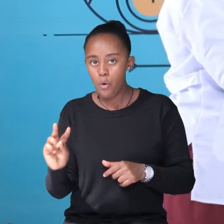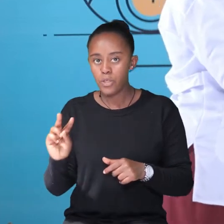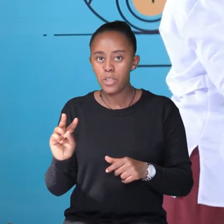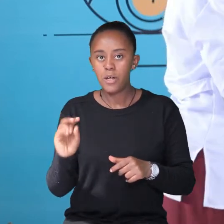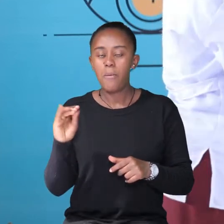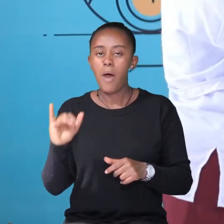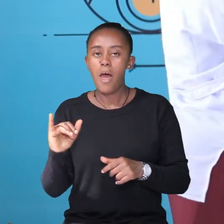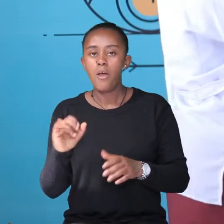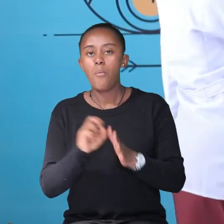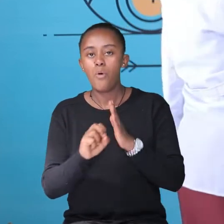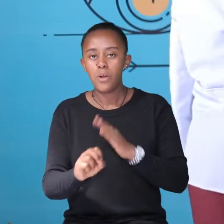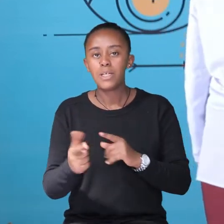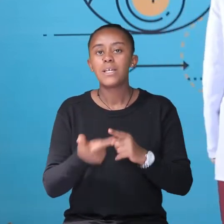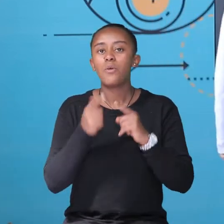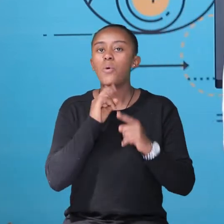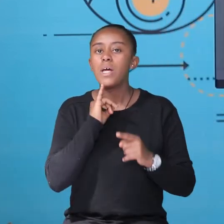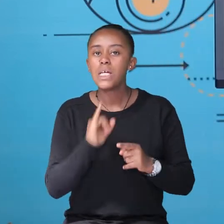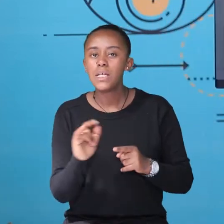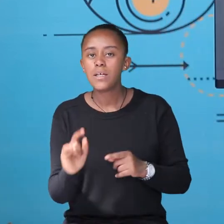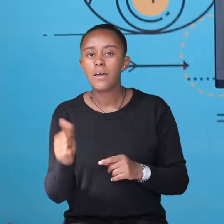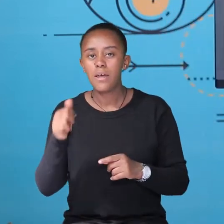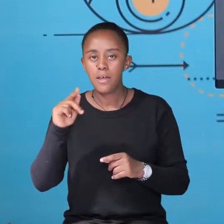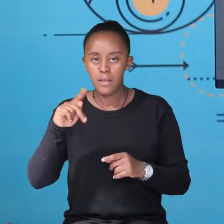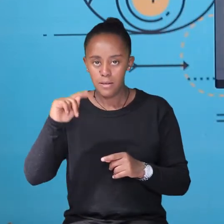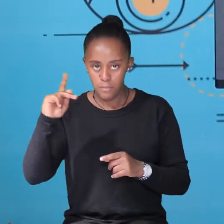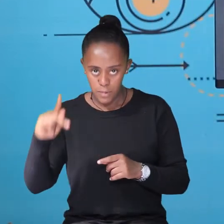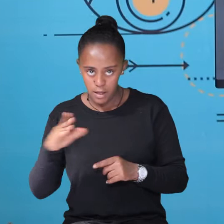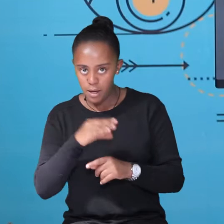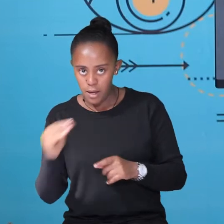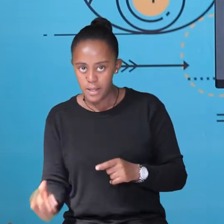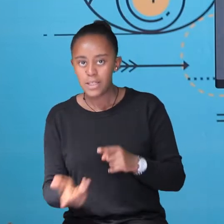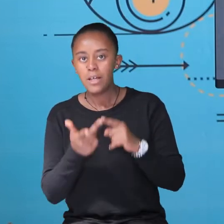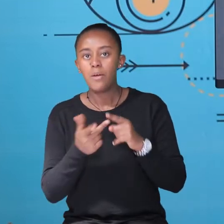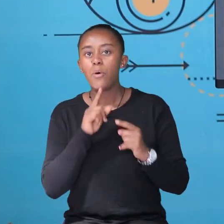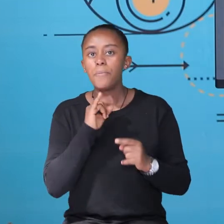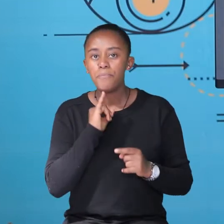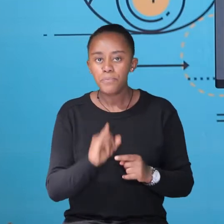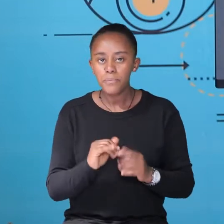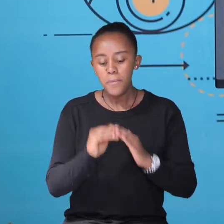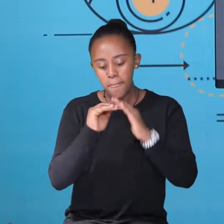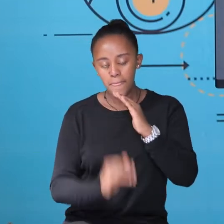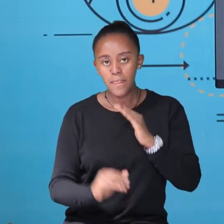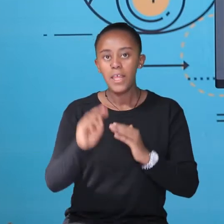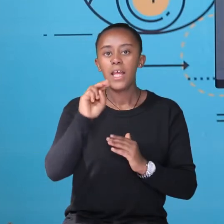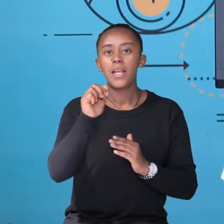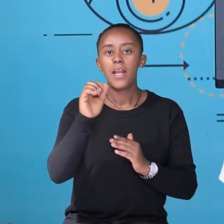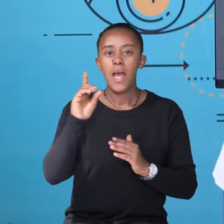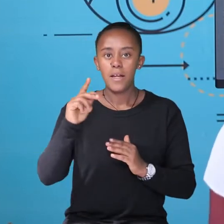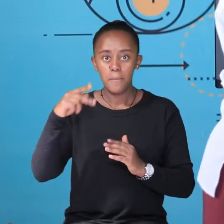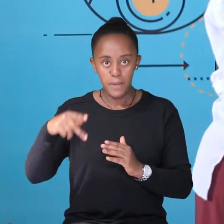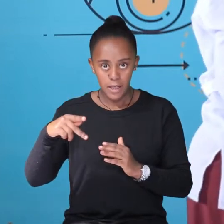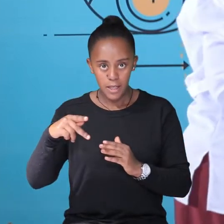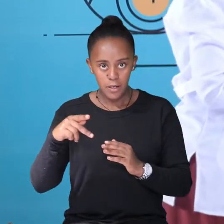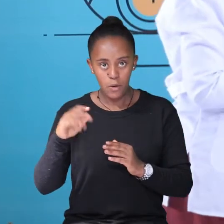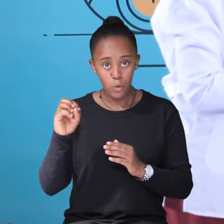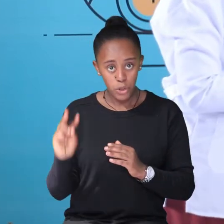a byproduct. The second one is ATP, and the third one is reduced NADP. Oxygen